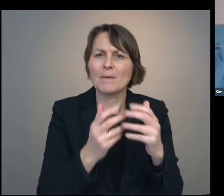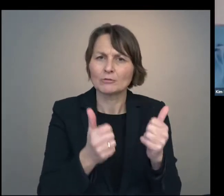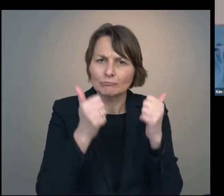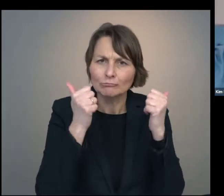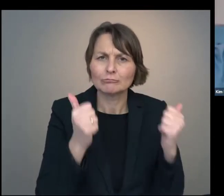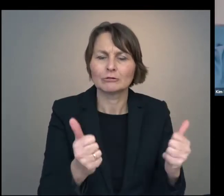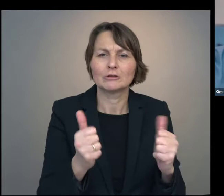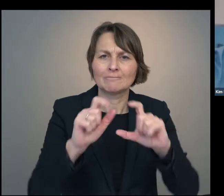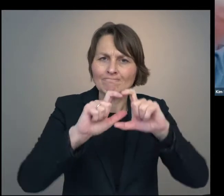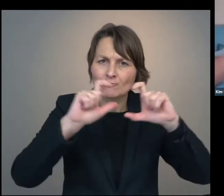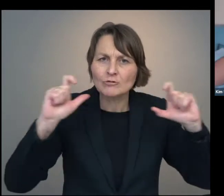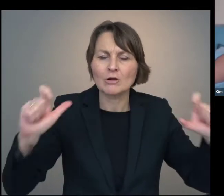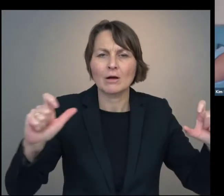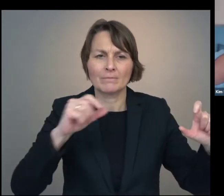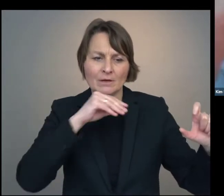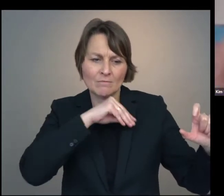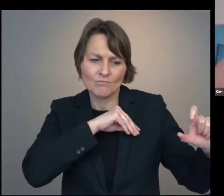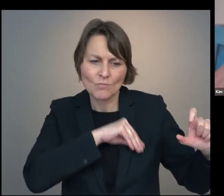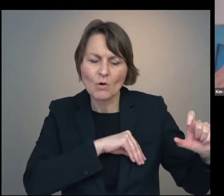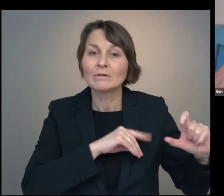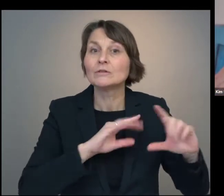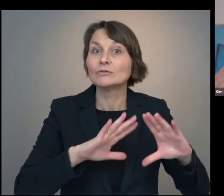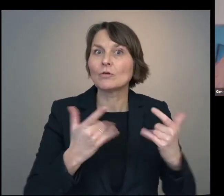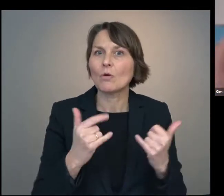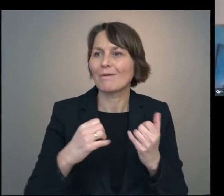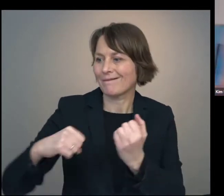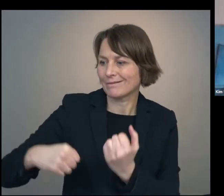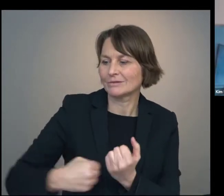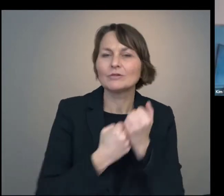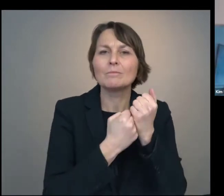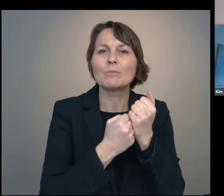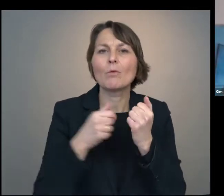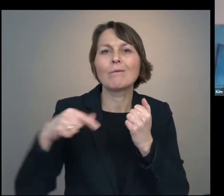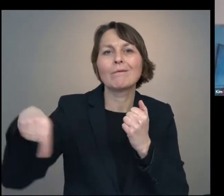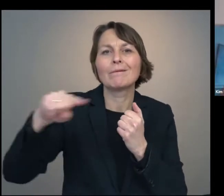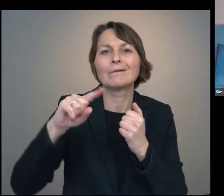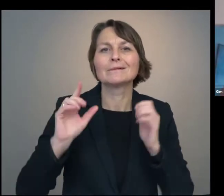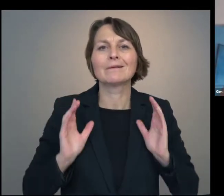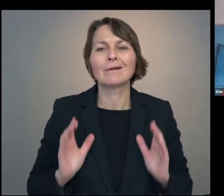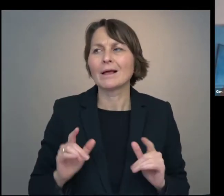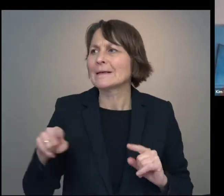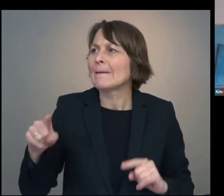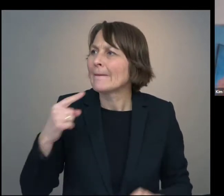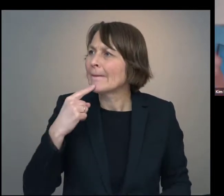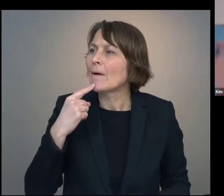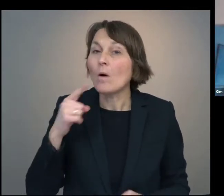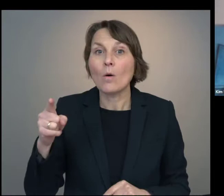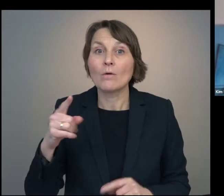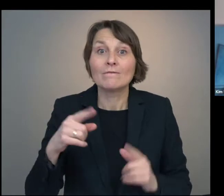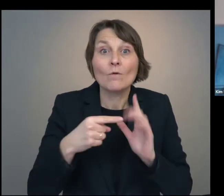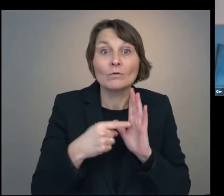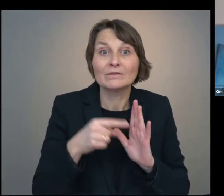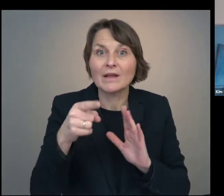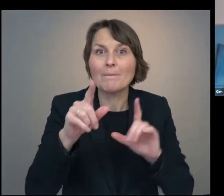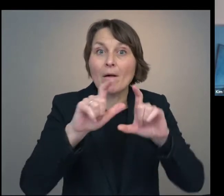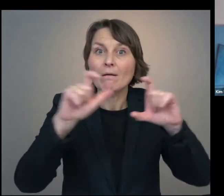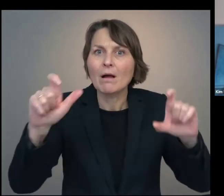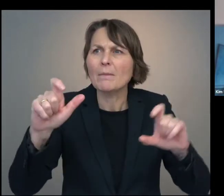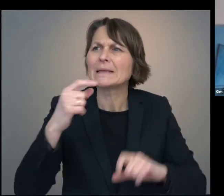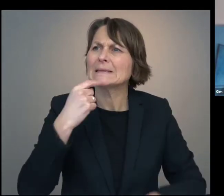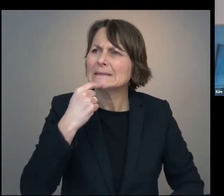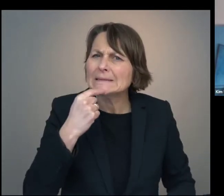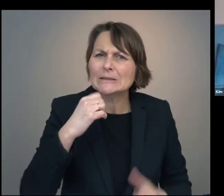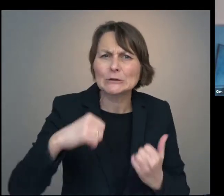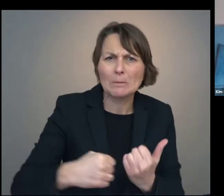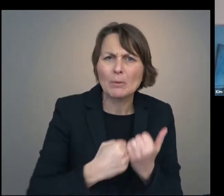to create trust with support clients. For instance, they prefer to sign a support deal with a company